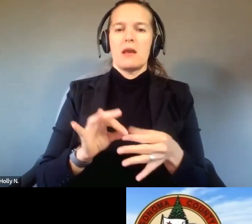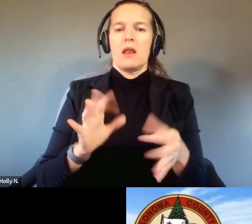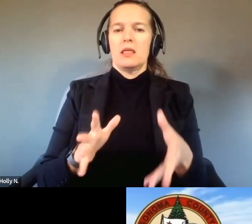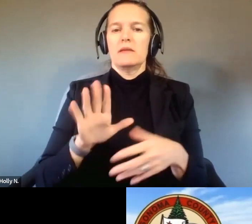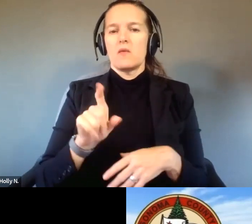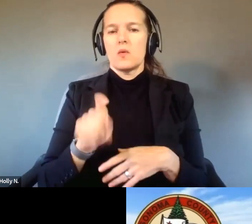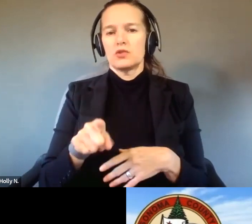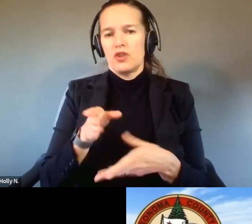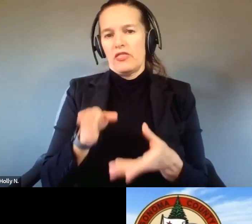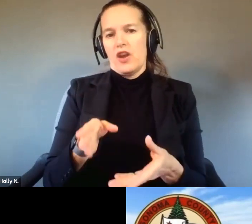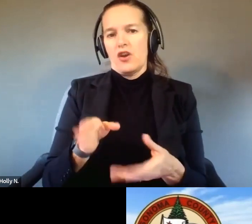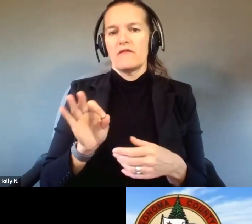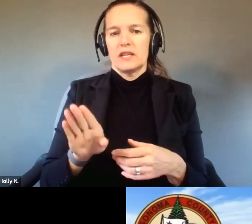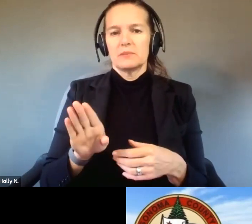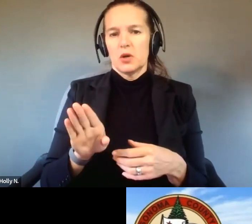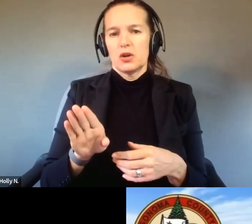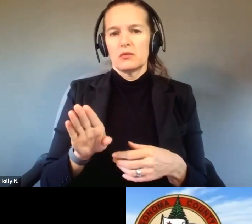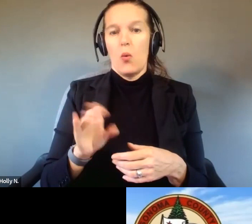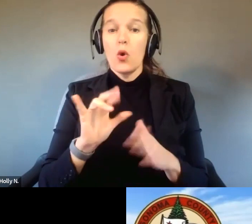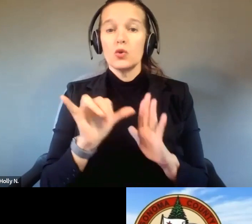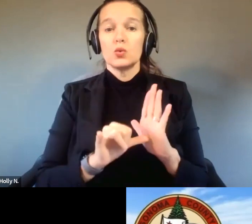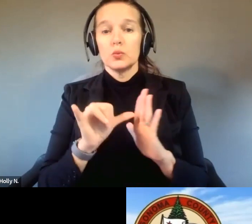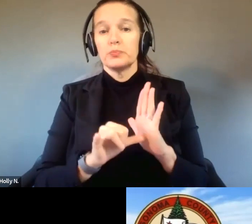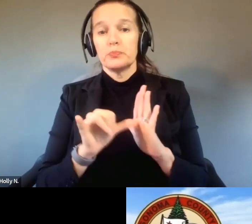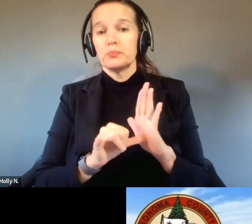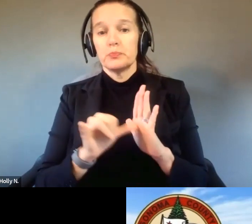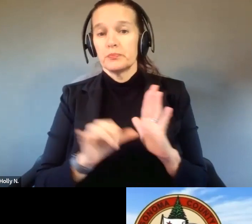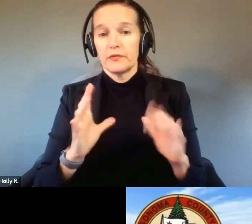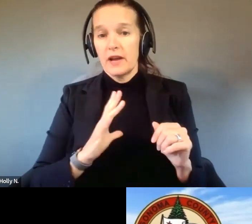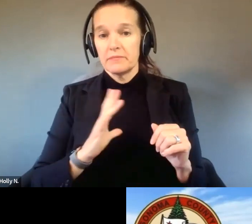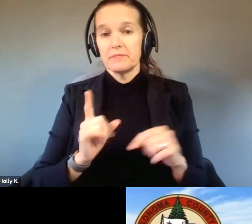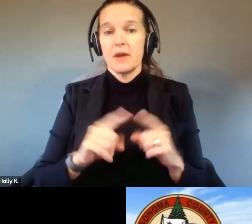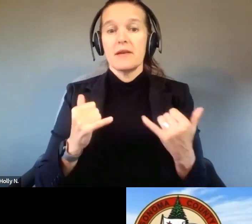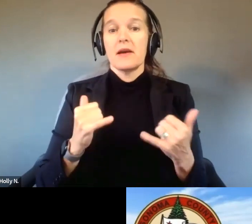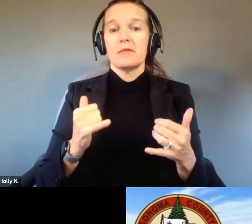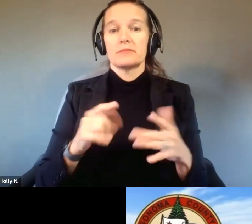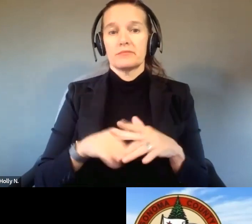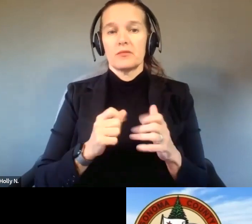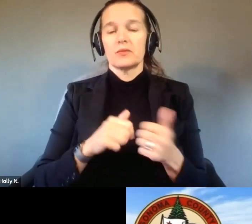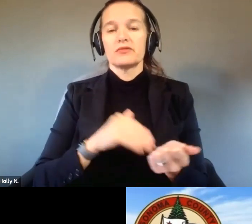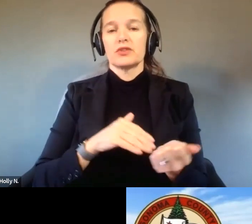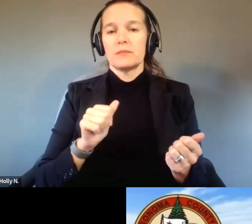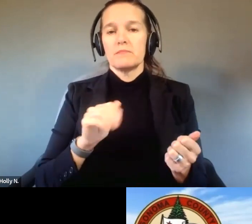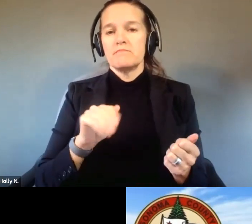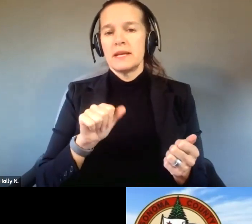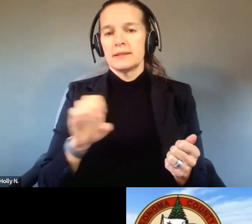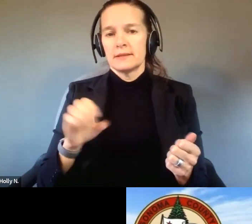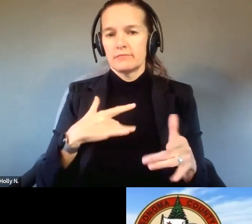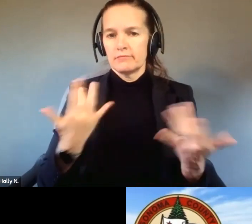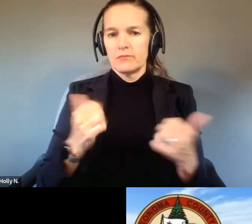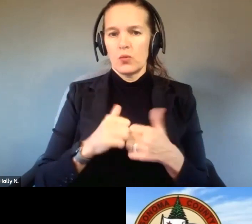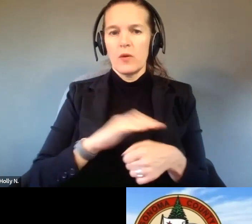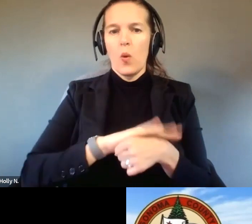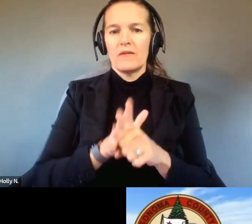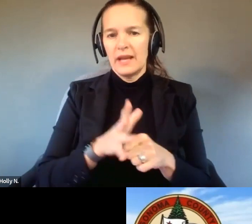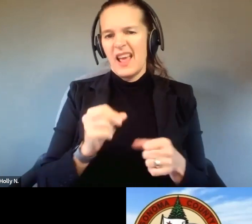area there on Facebook or YouTube. But let's get started with Dr. Mase for an update on COVID and where we are with